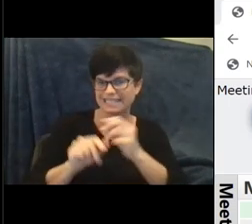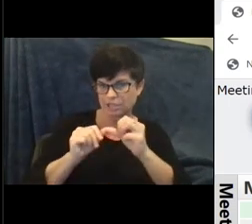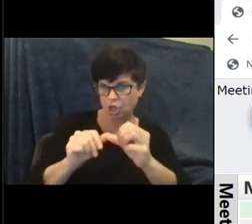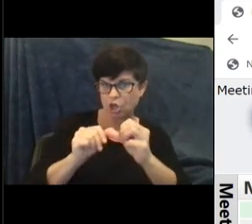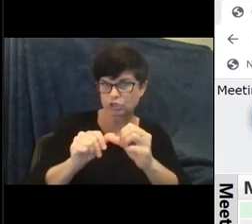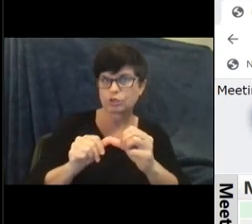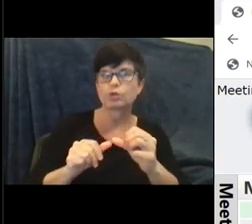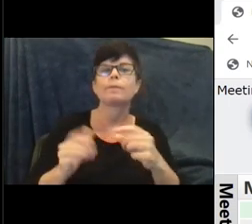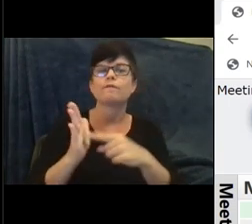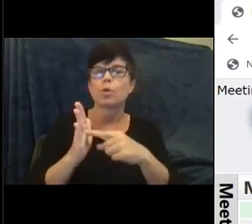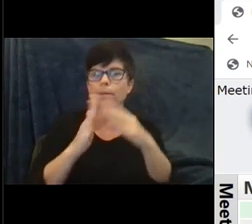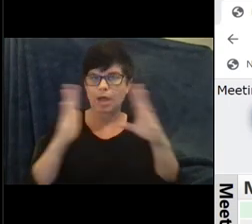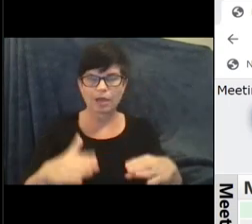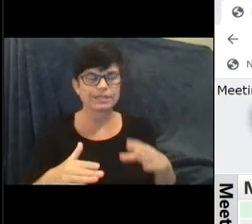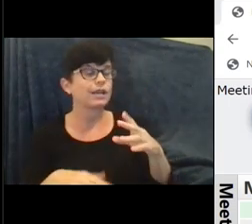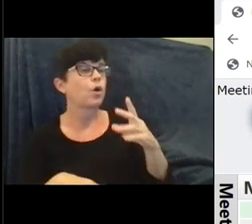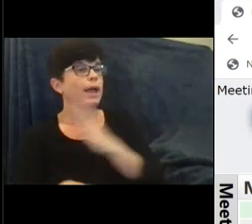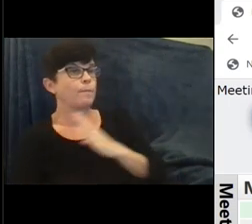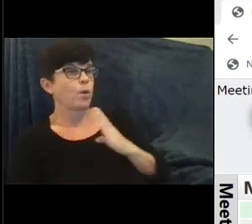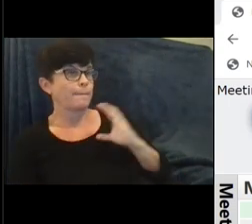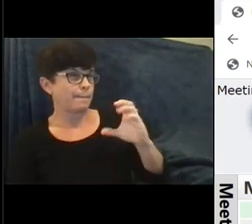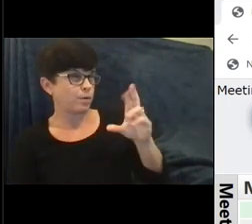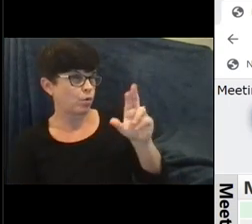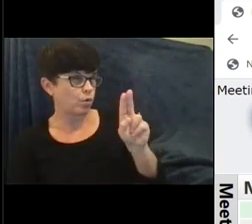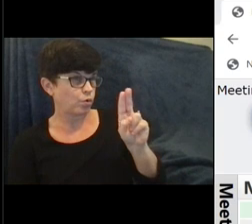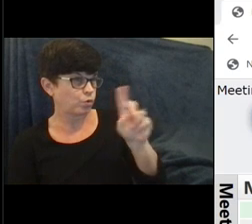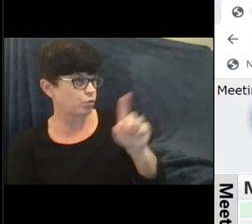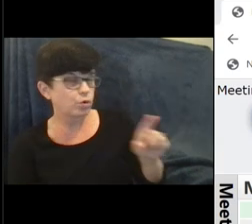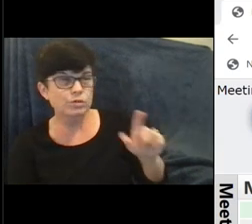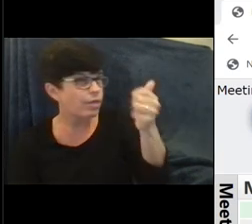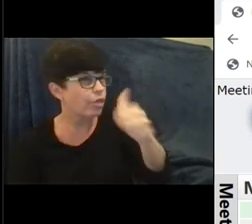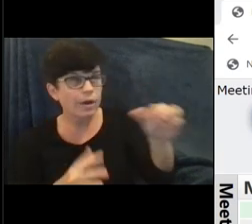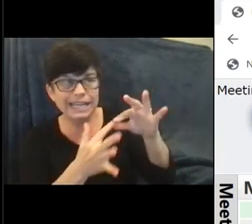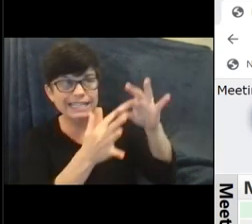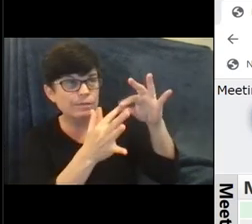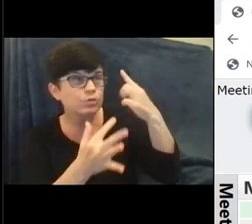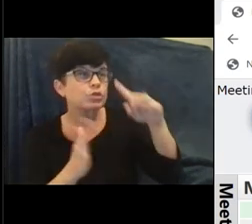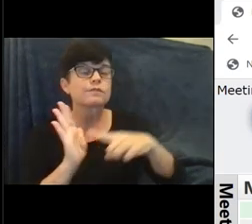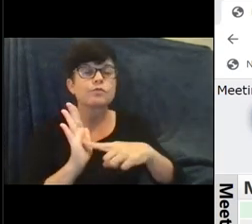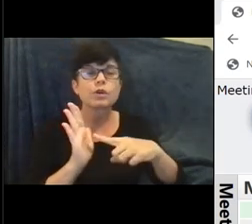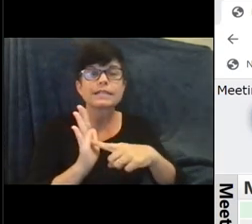Member Cruz. Are there any exceptions to this? For example,